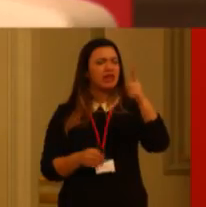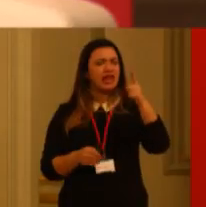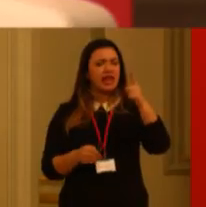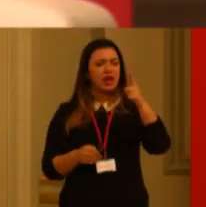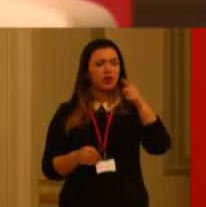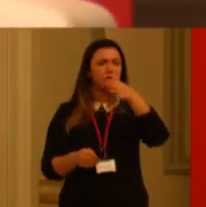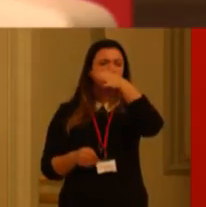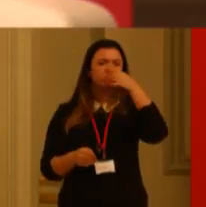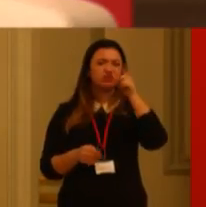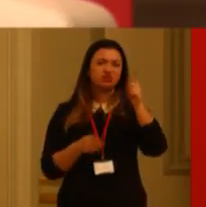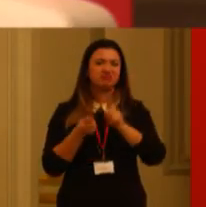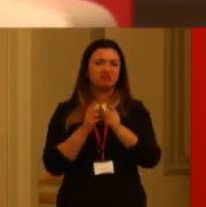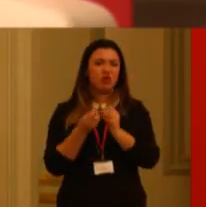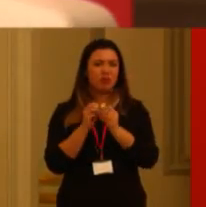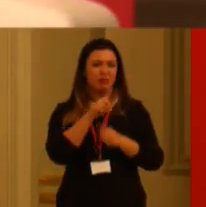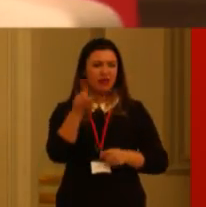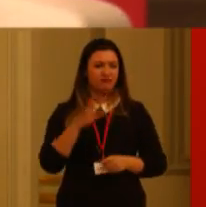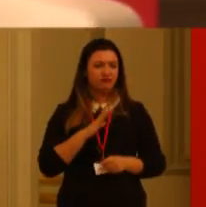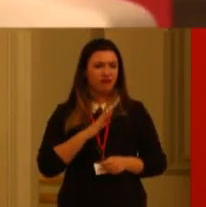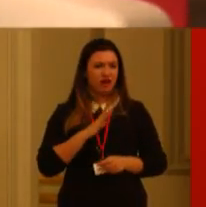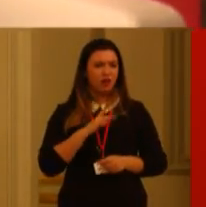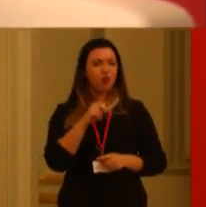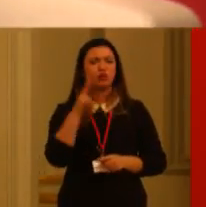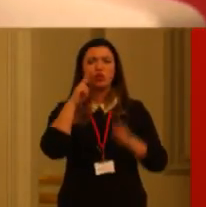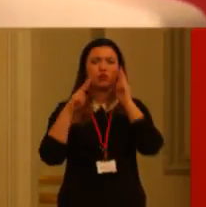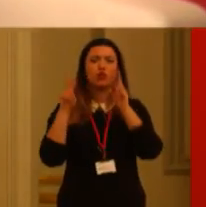insurance class. And there is this